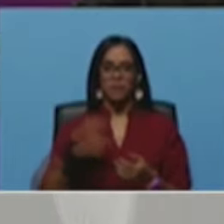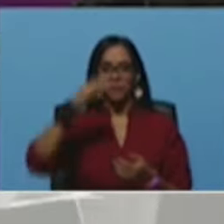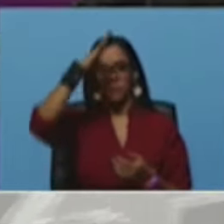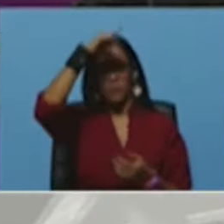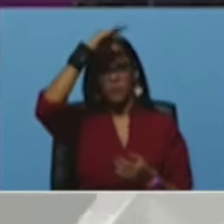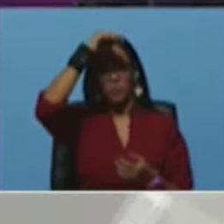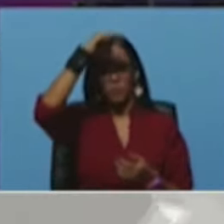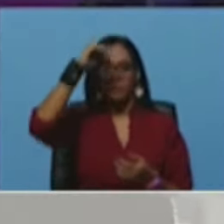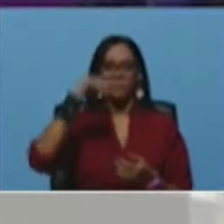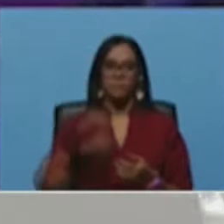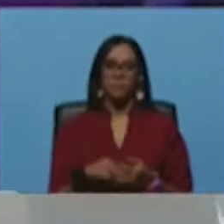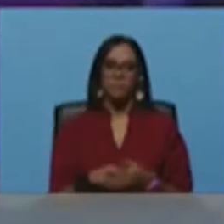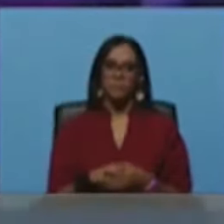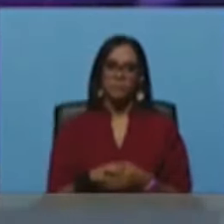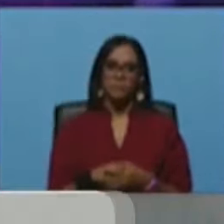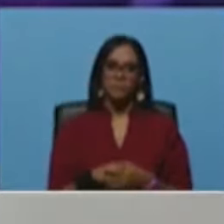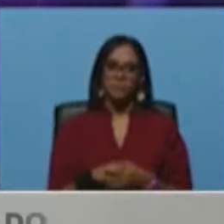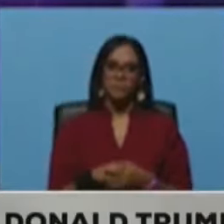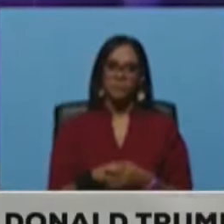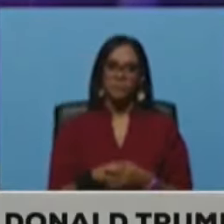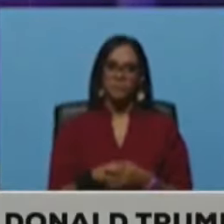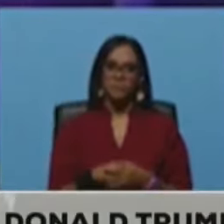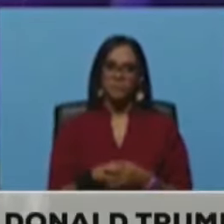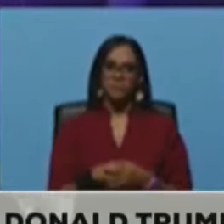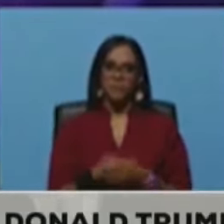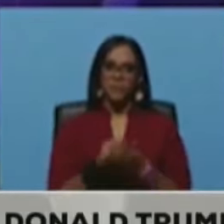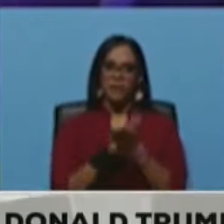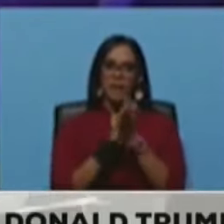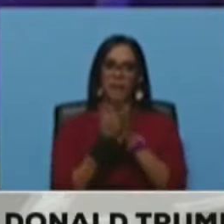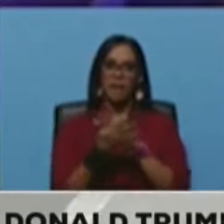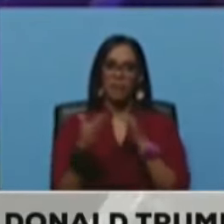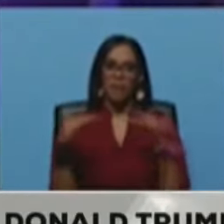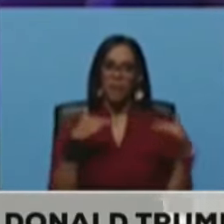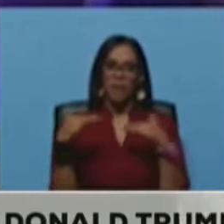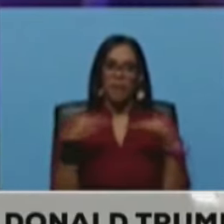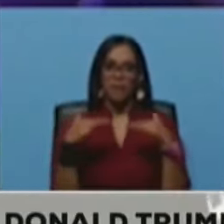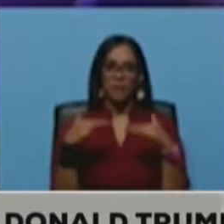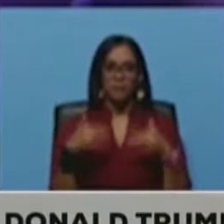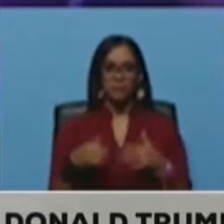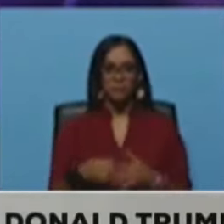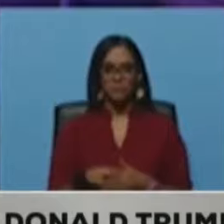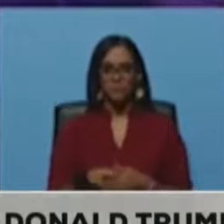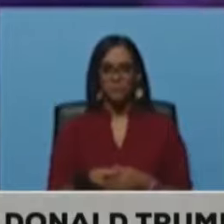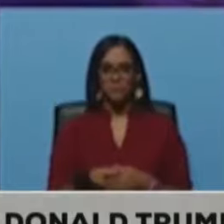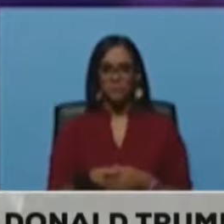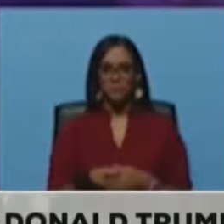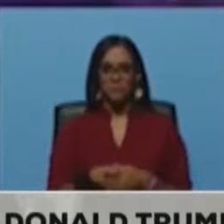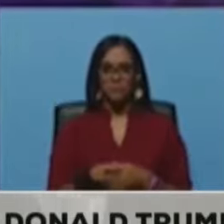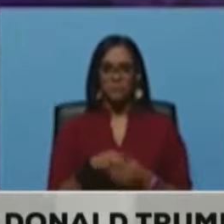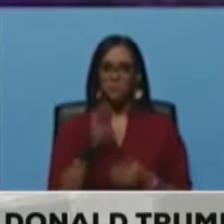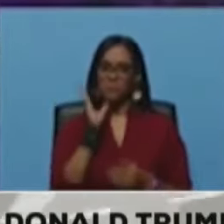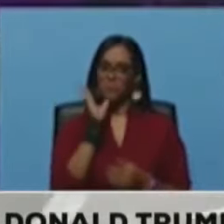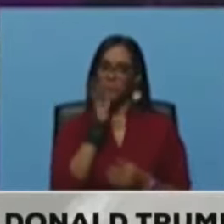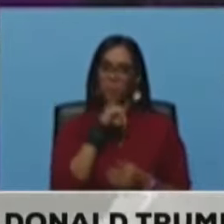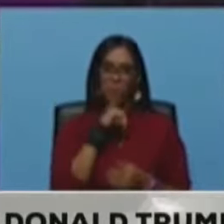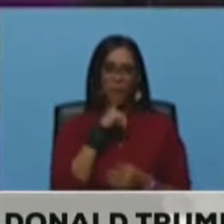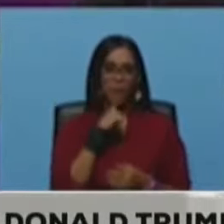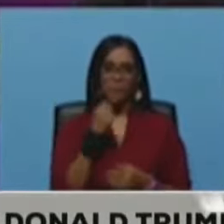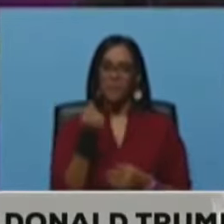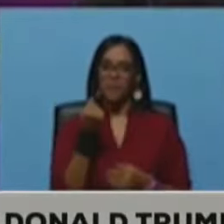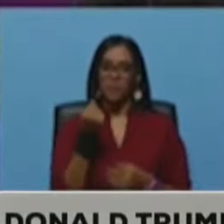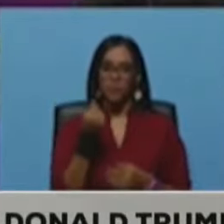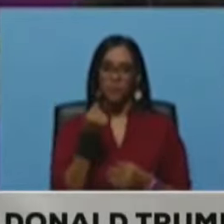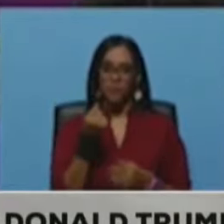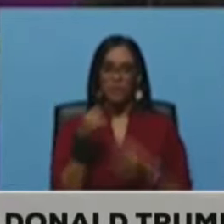fronts. To allow U.S. to have respectful relations, sensible dialogue, understanding with all of